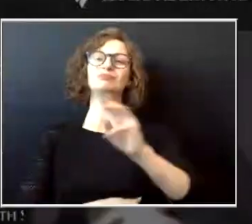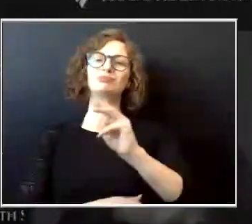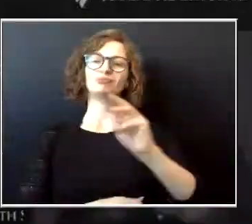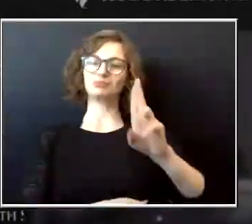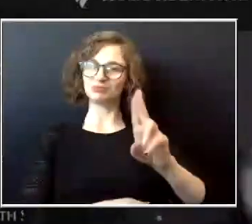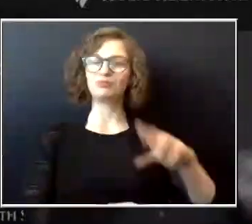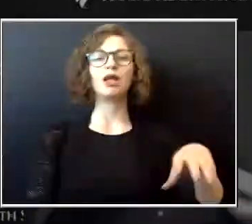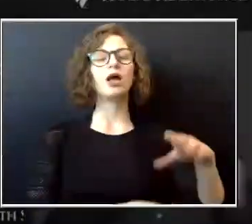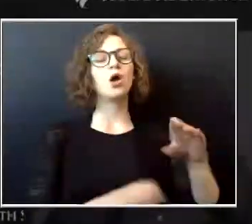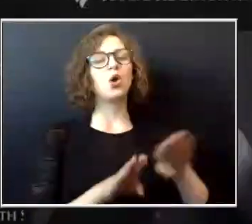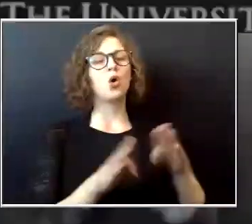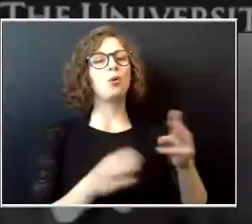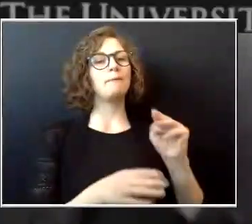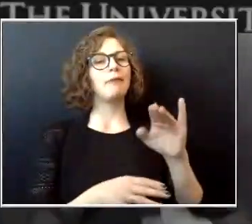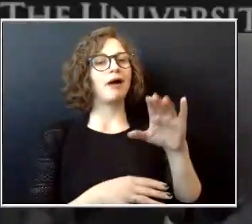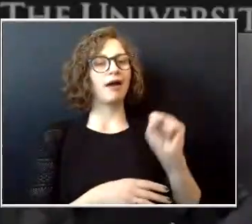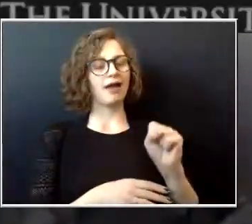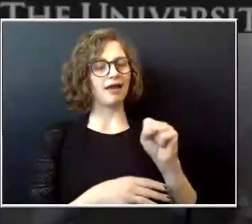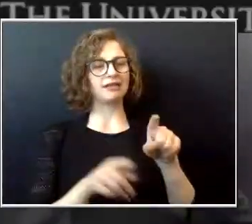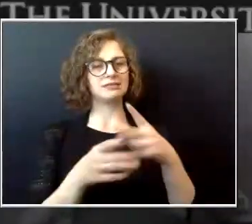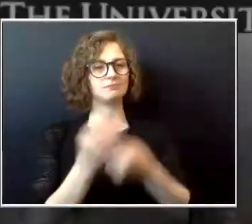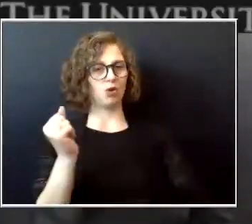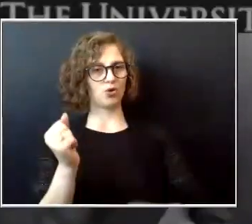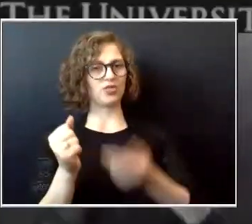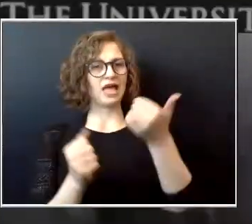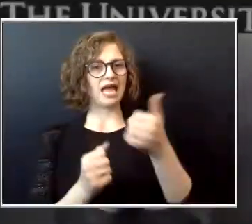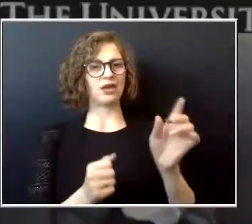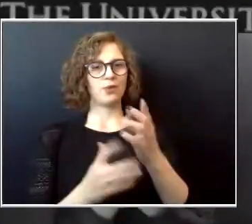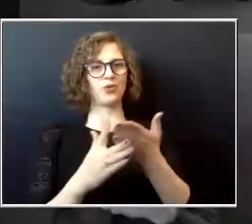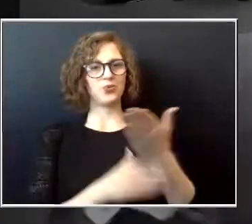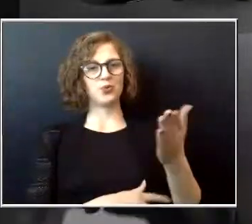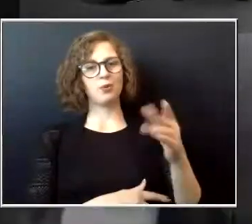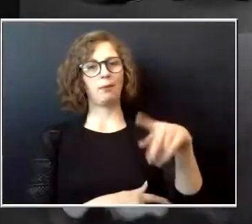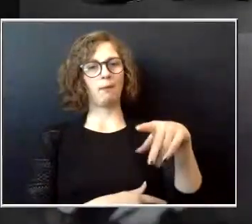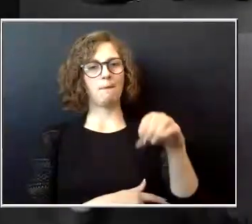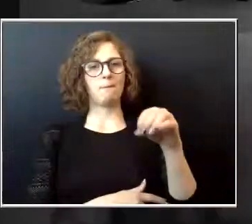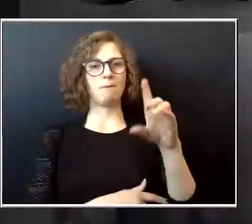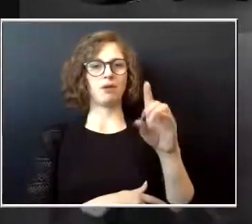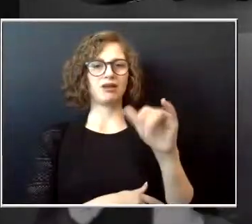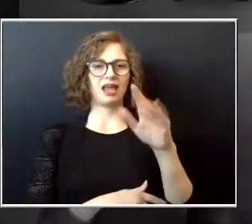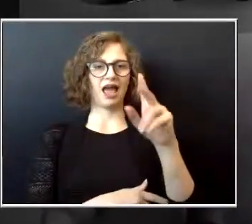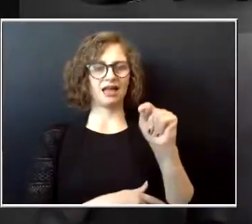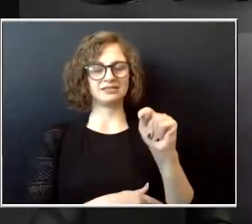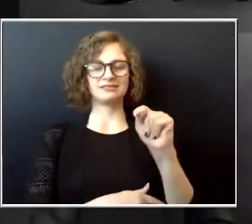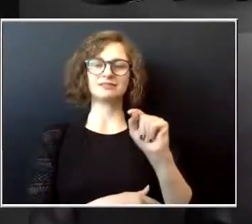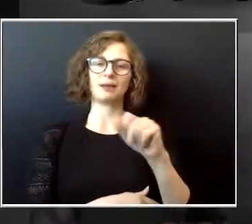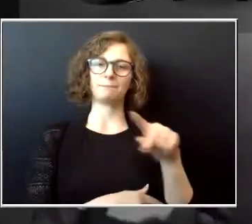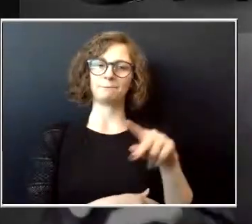Mics with Dr. Stites podcasts. Now everywhere podcasts are available.